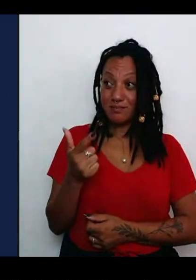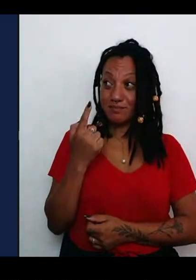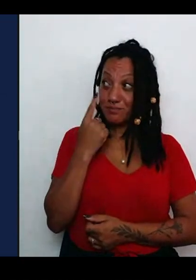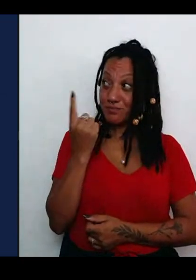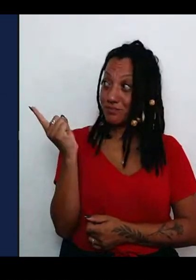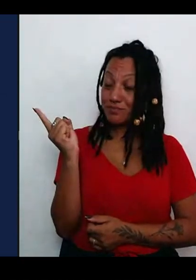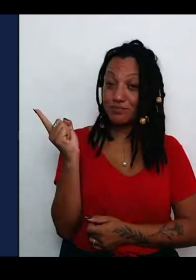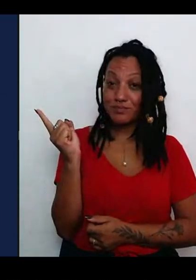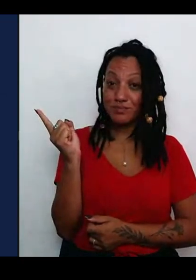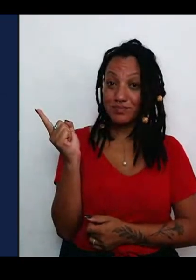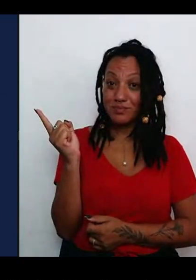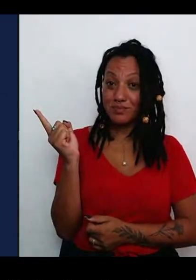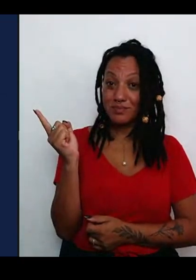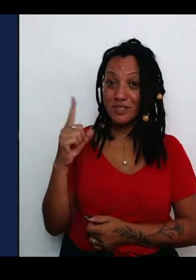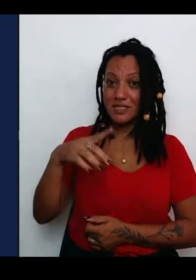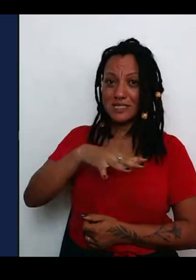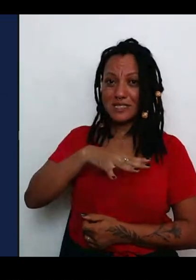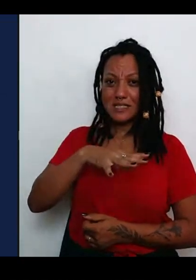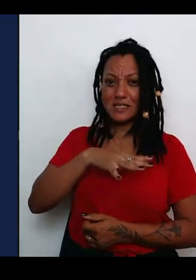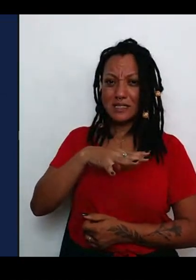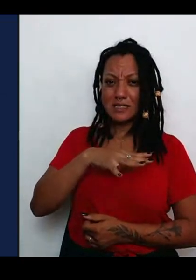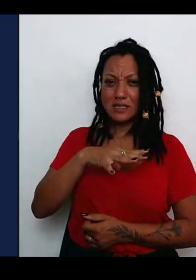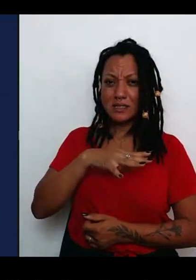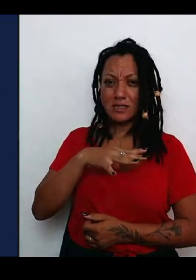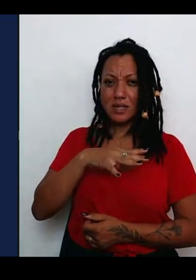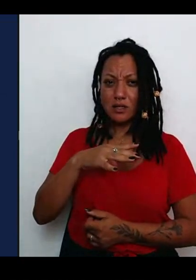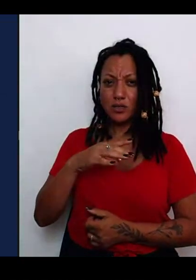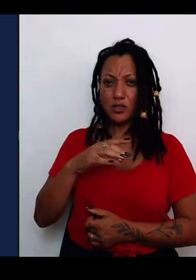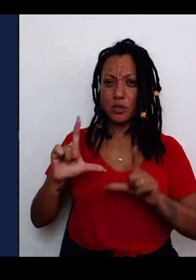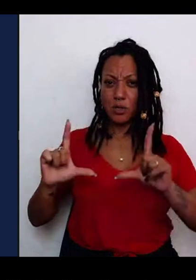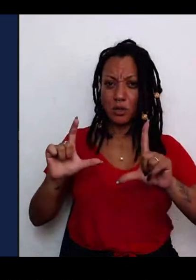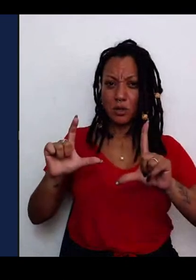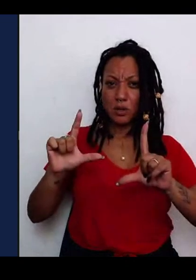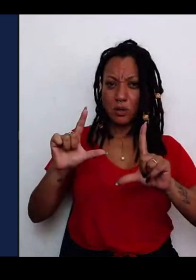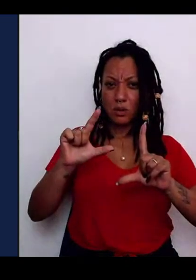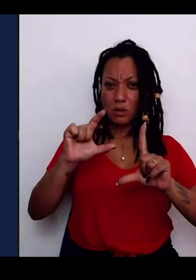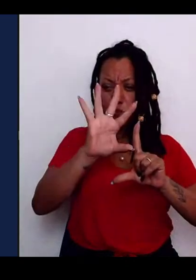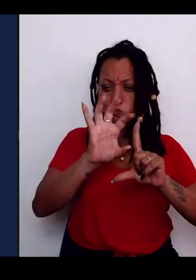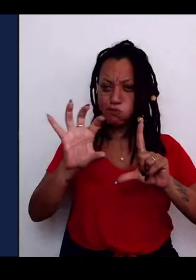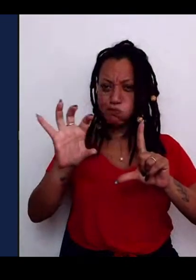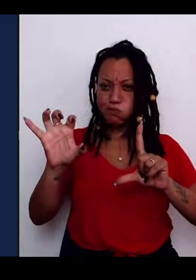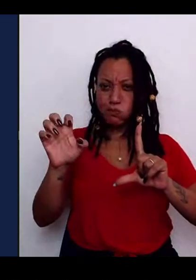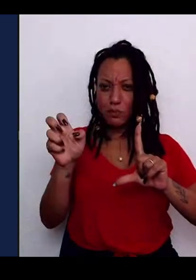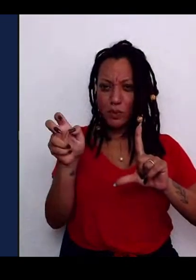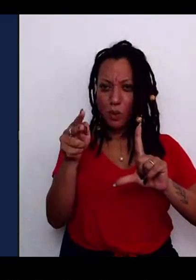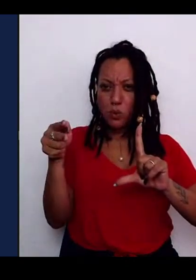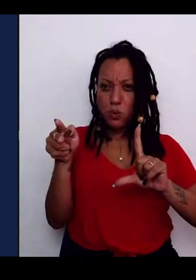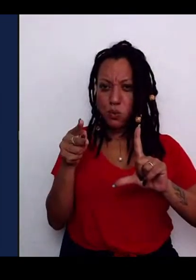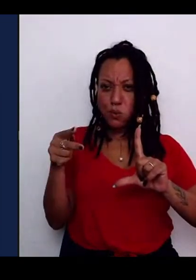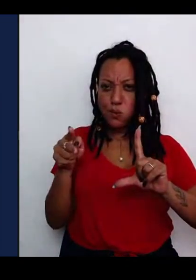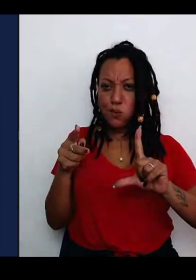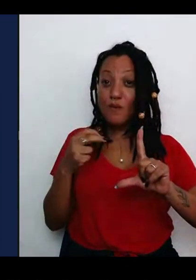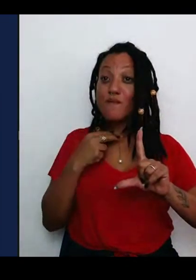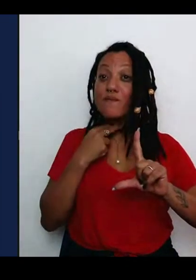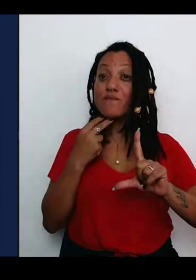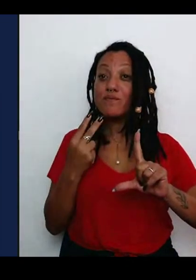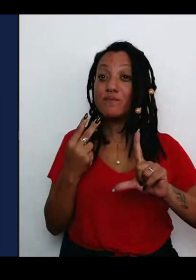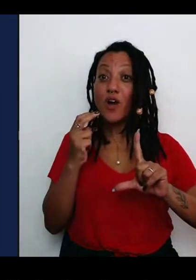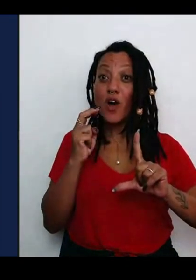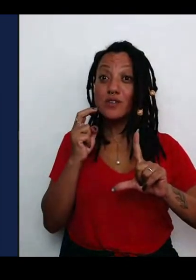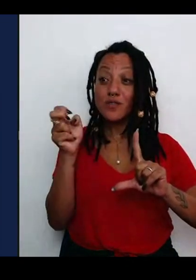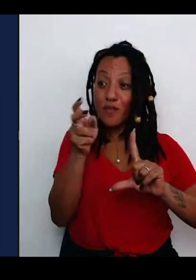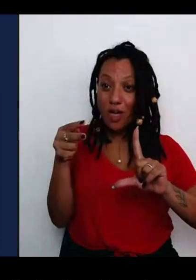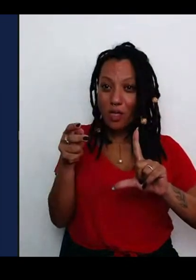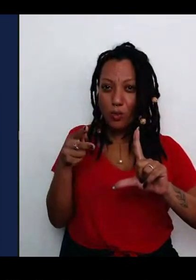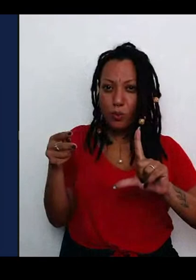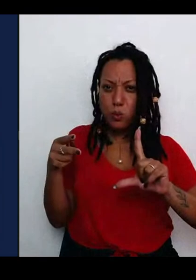winds the wind cries the wind howls despairs and carries it with with itself curses of this place of